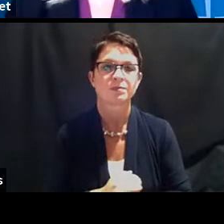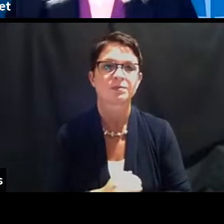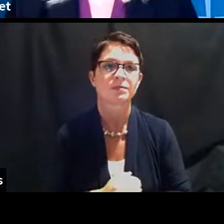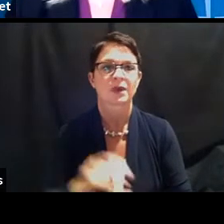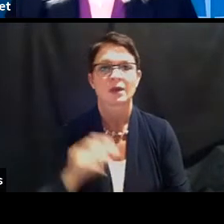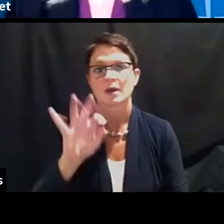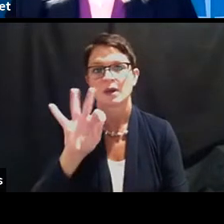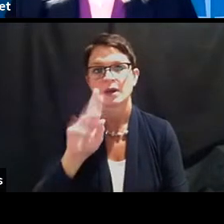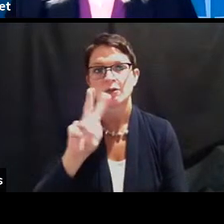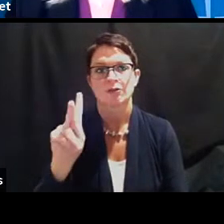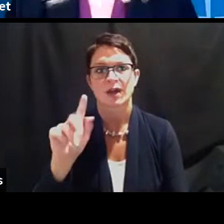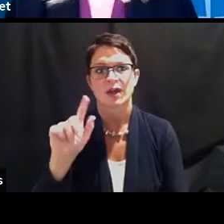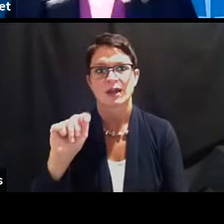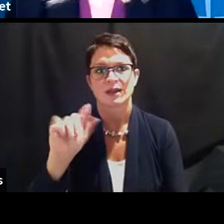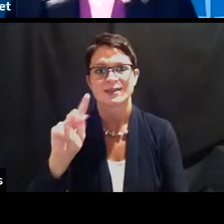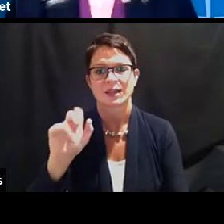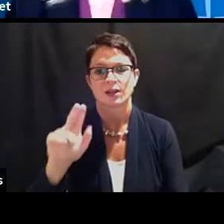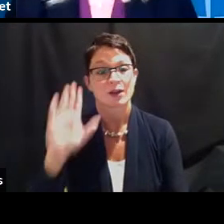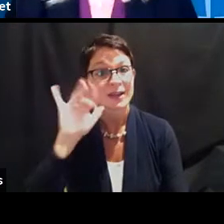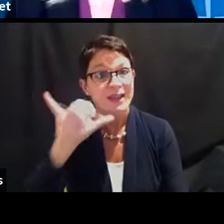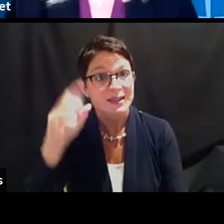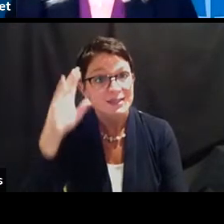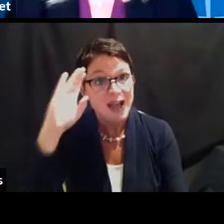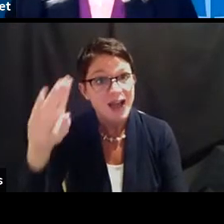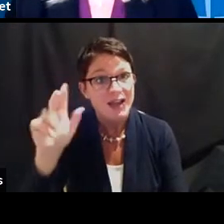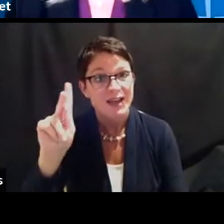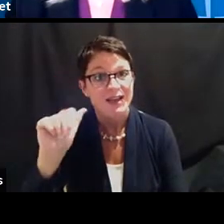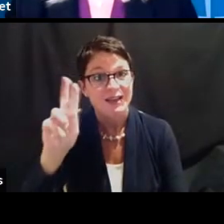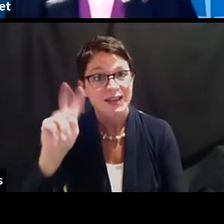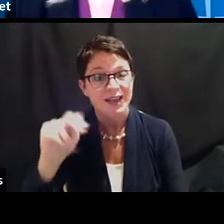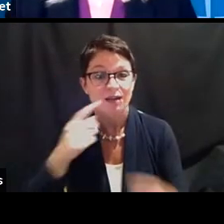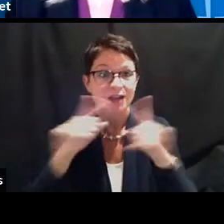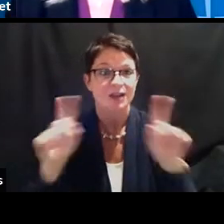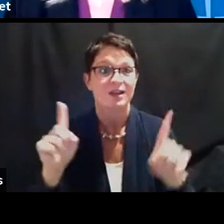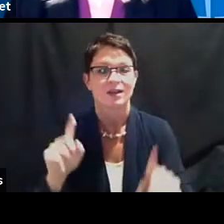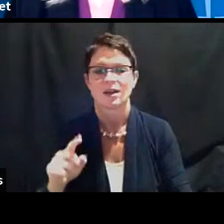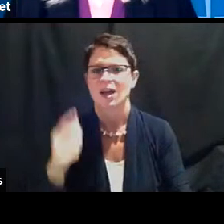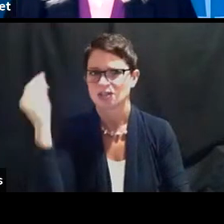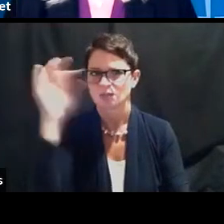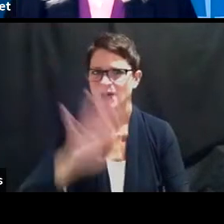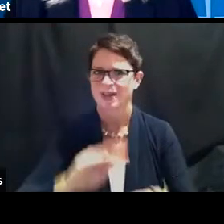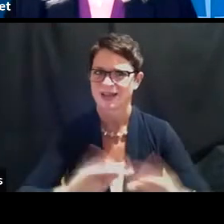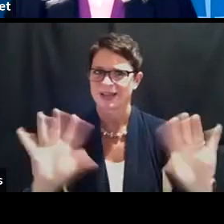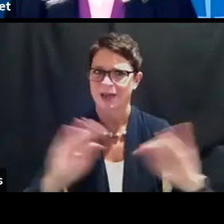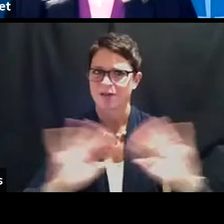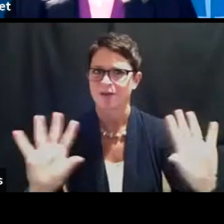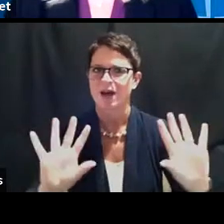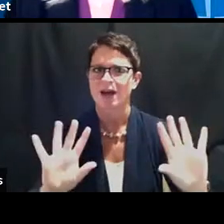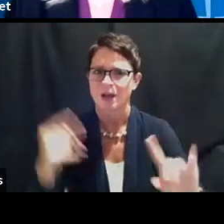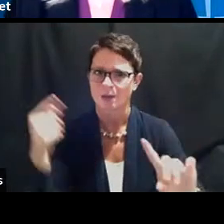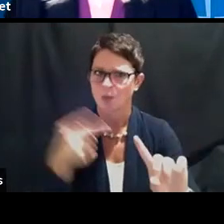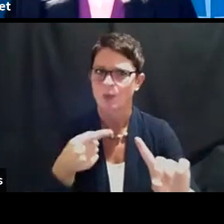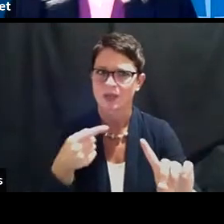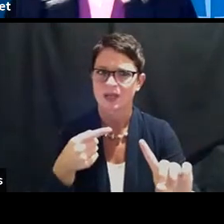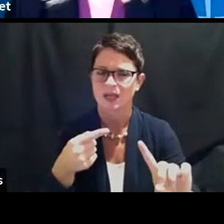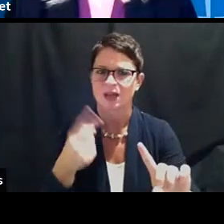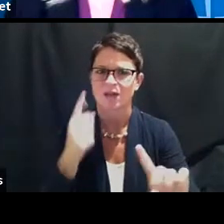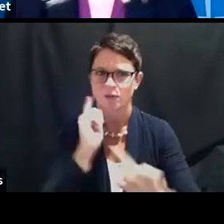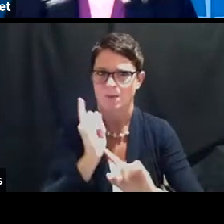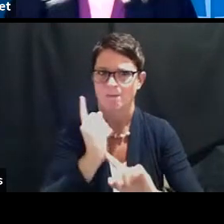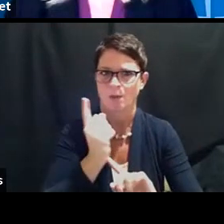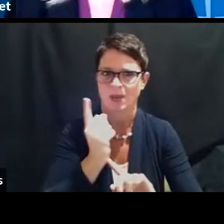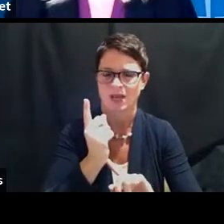Frank Taylor? Amos. Karen, there you are. I just wanted a clarifying point for a moment,